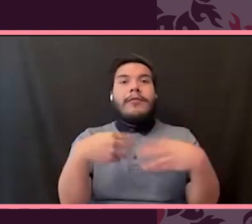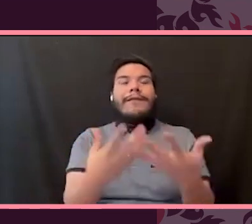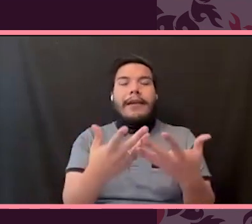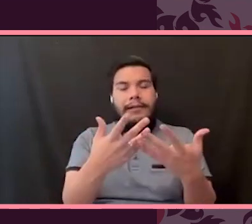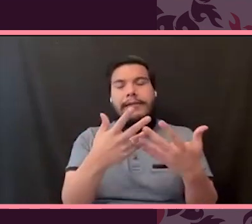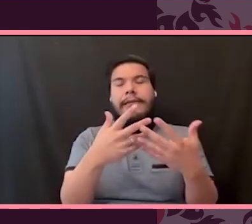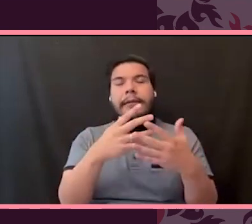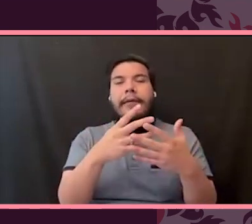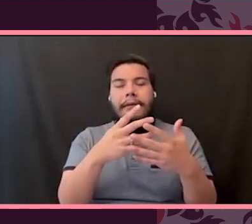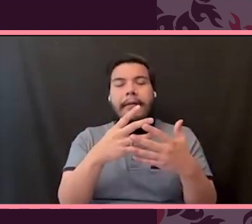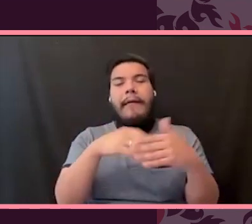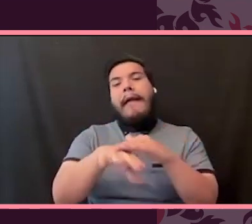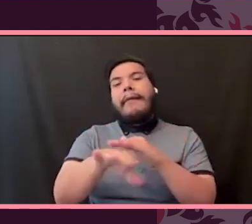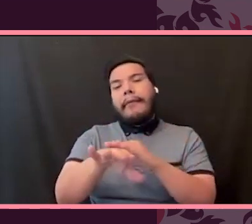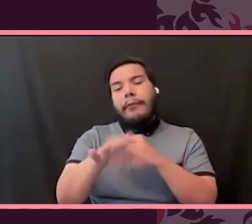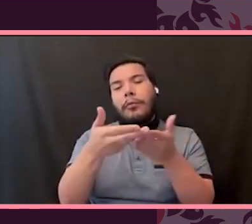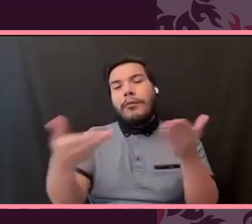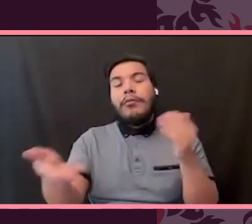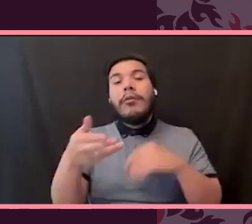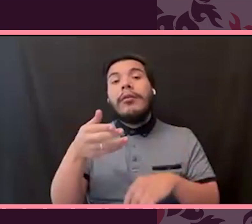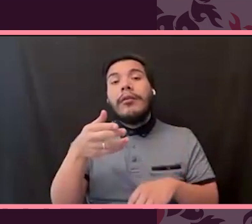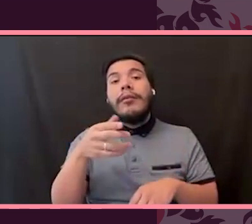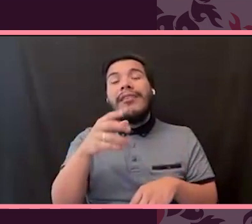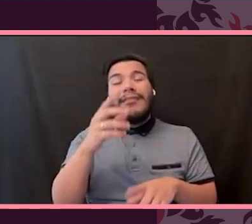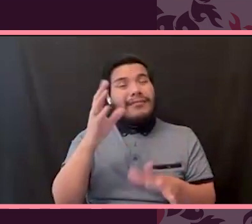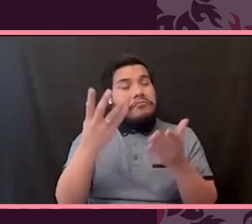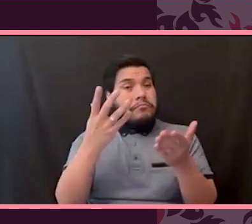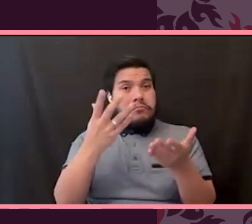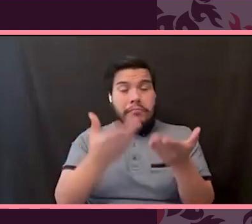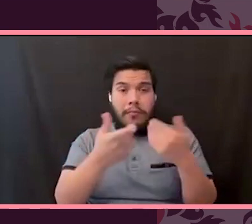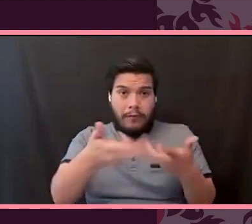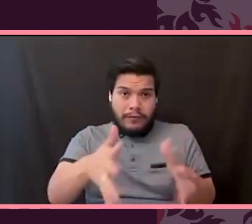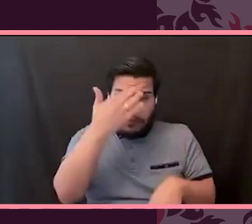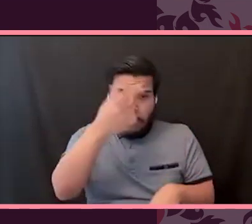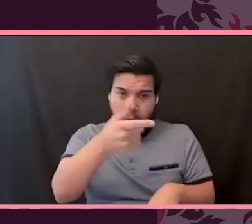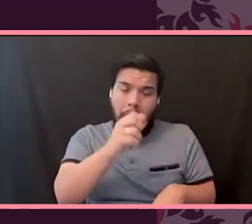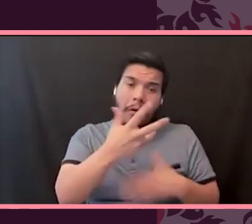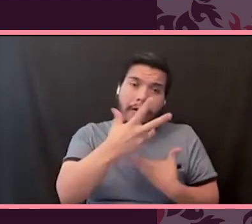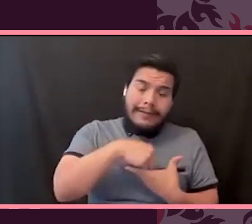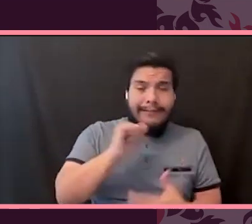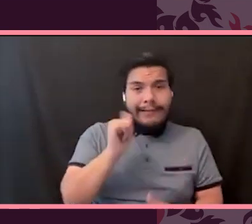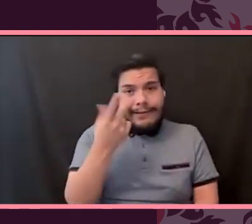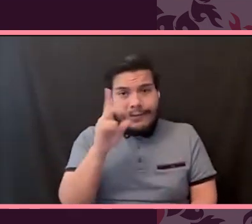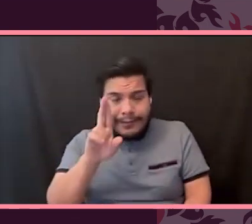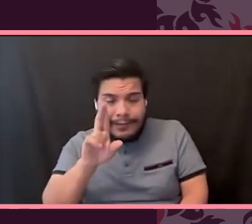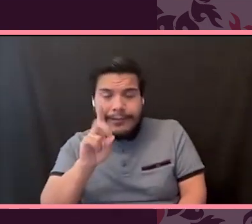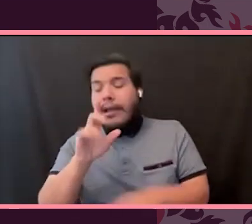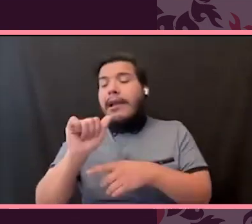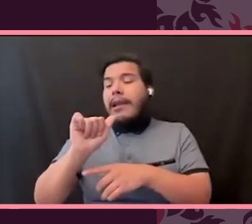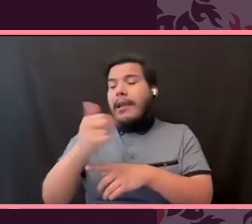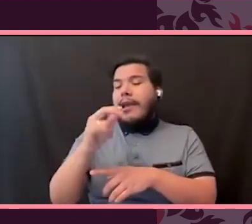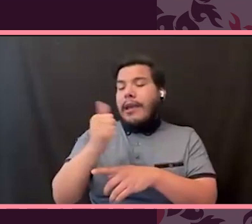resources. Even if you do know that you are on autistic or ADHD or on are